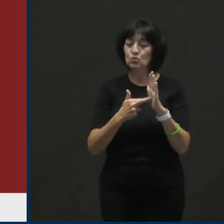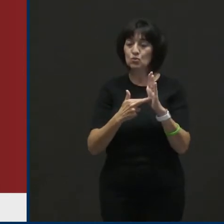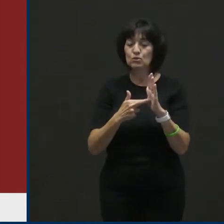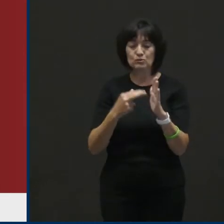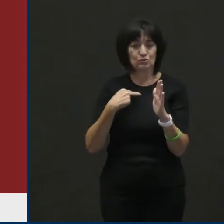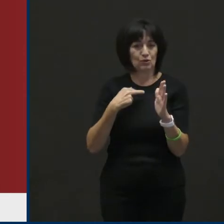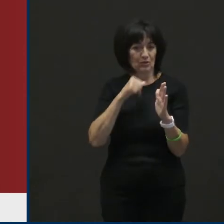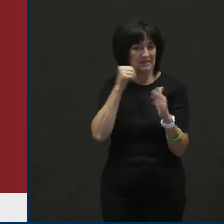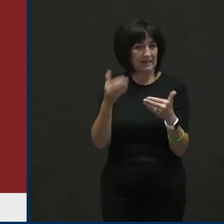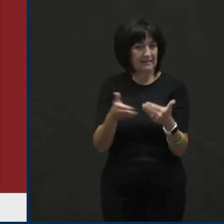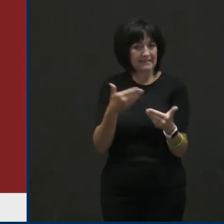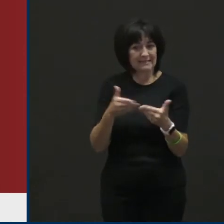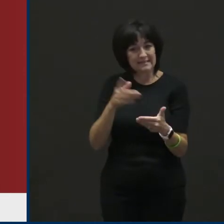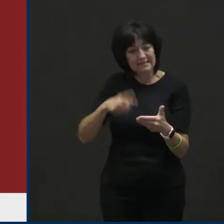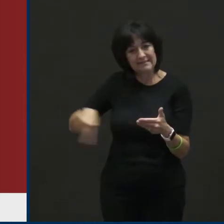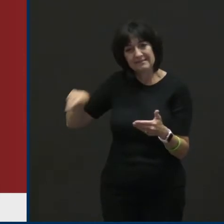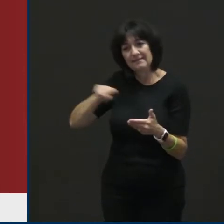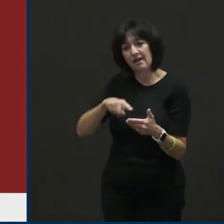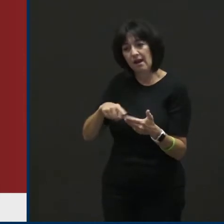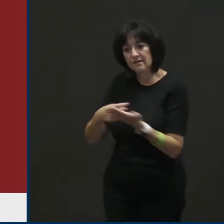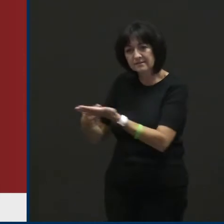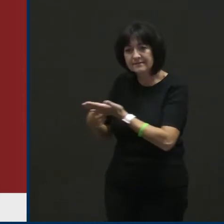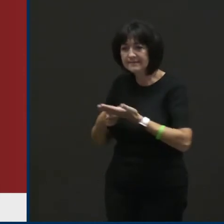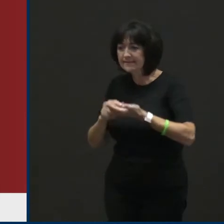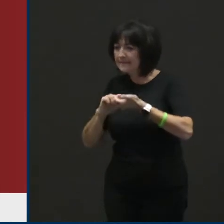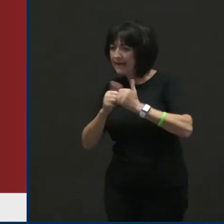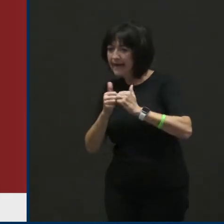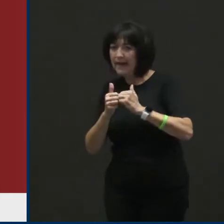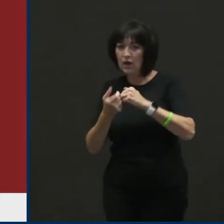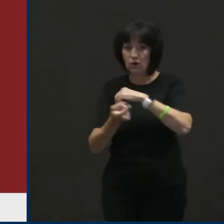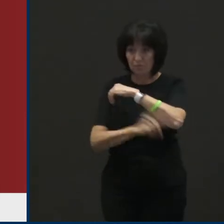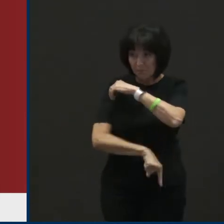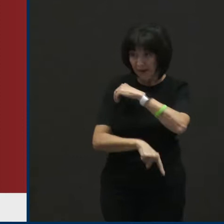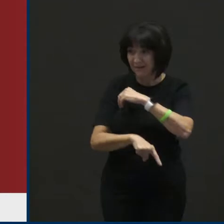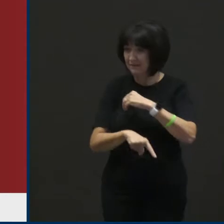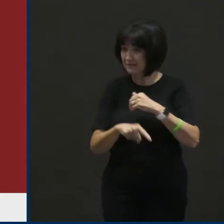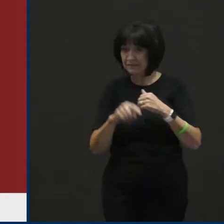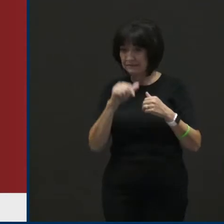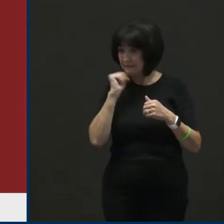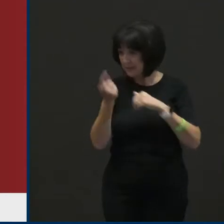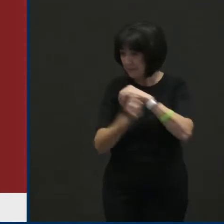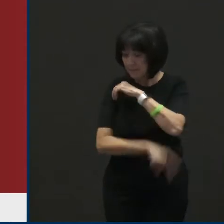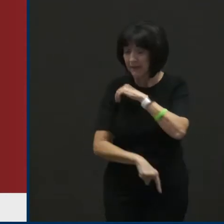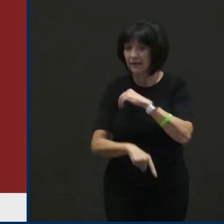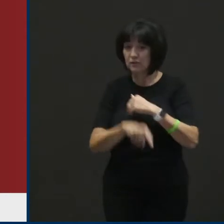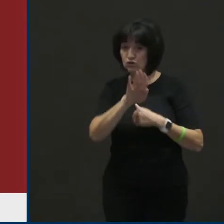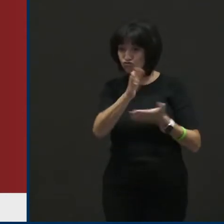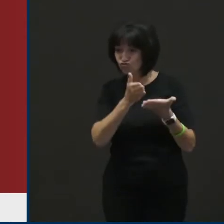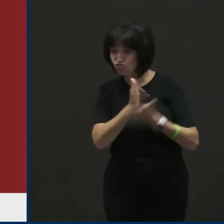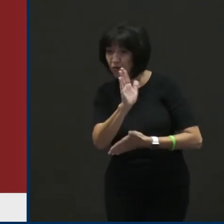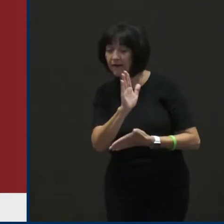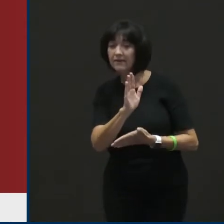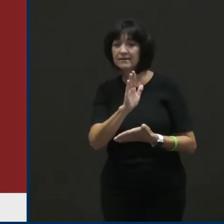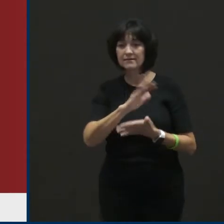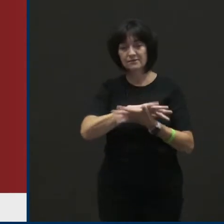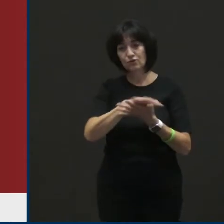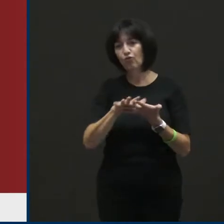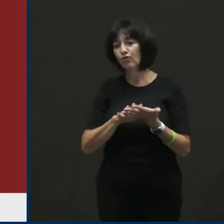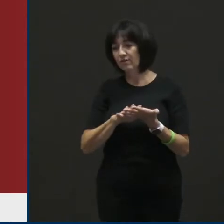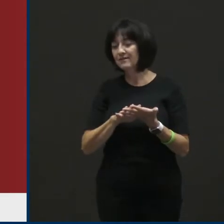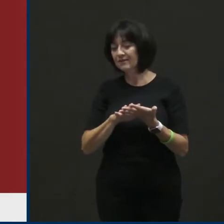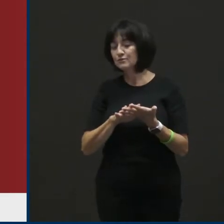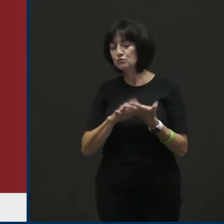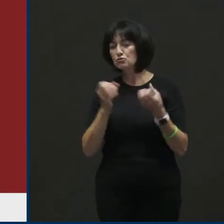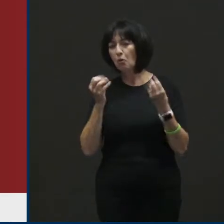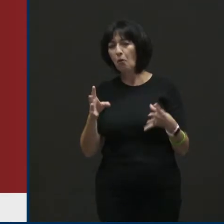But I did hear from one who also works with a school district in the lower part of our state, and really had compliments, Dr.